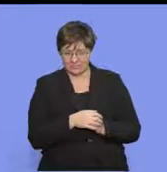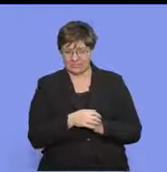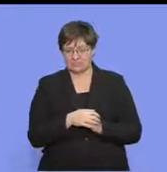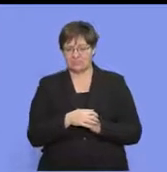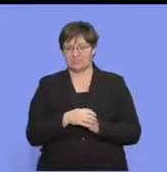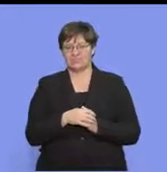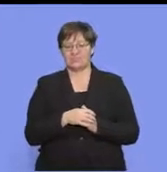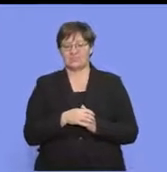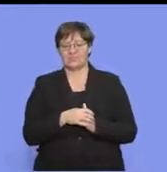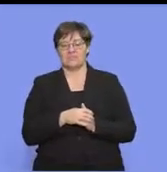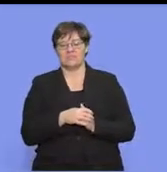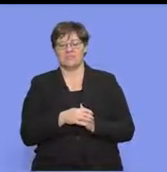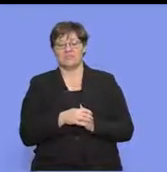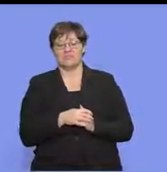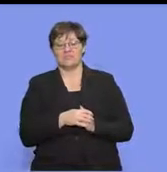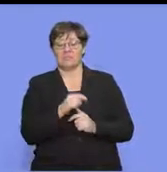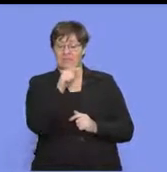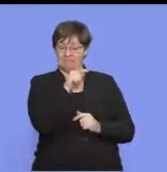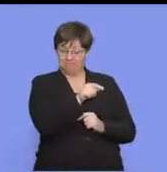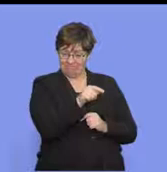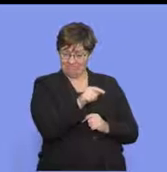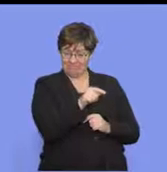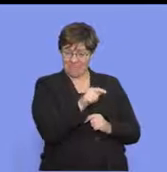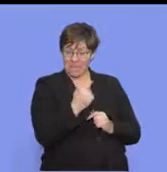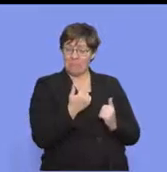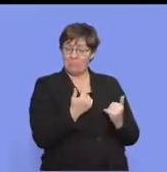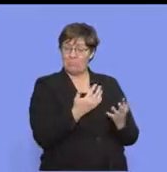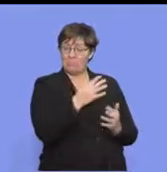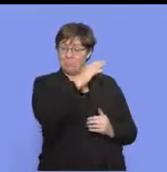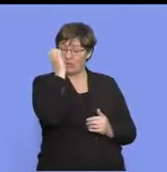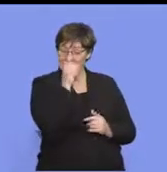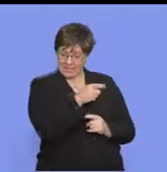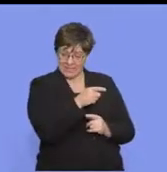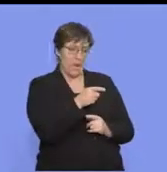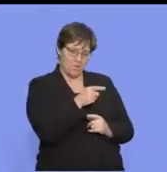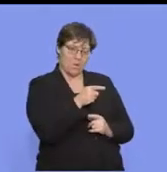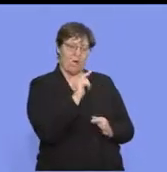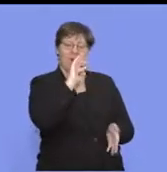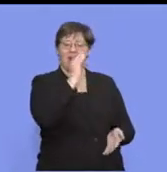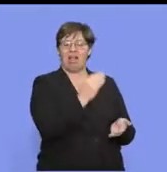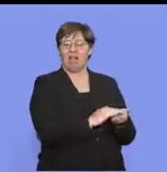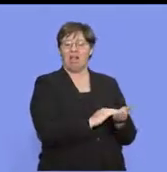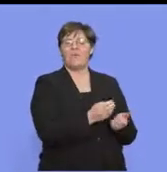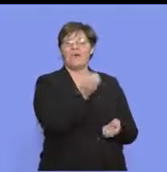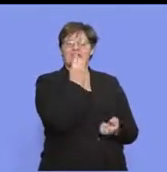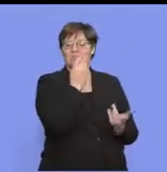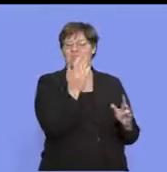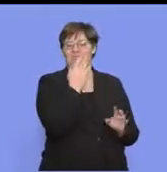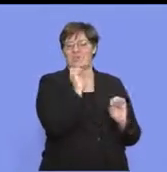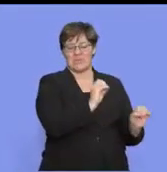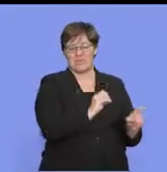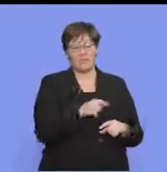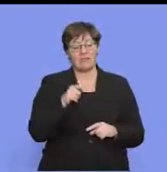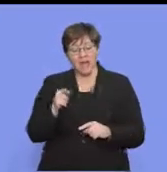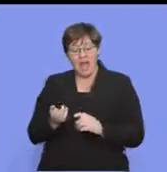of the tree. So those individuals then, these ones obviously don't have a favorable characteristic, whereas